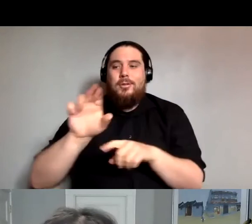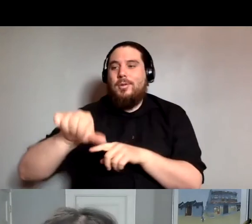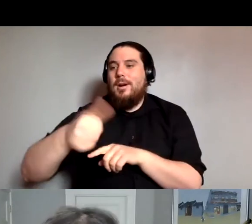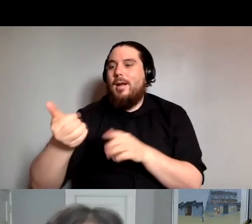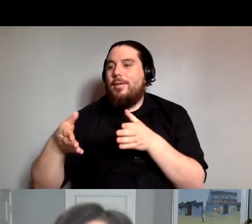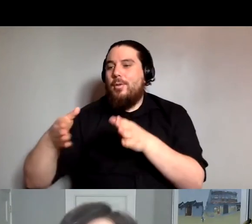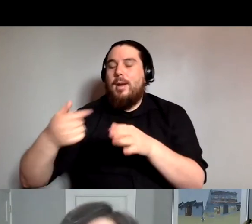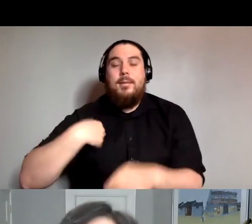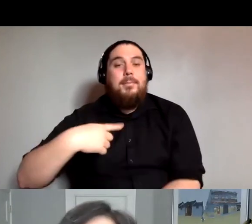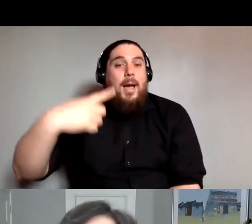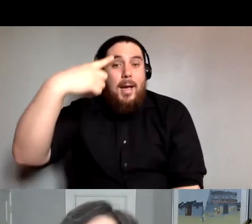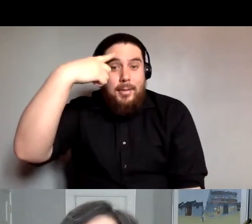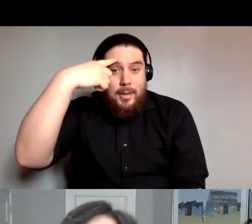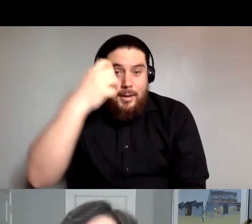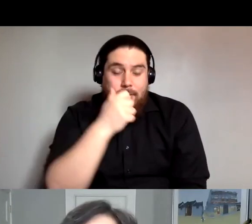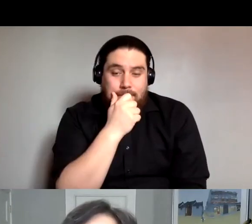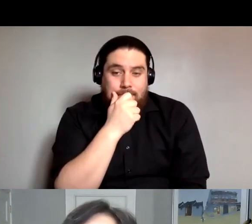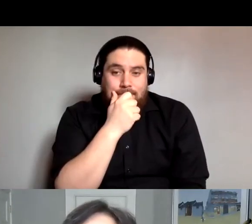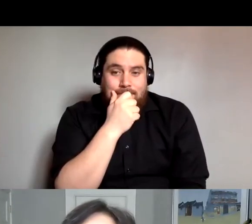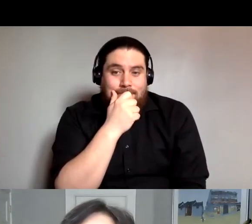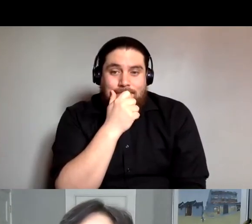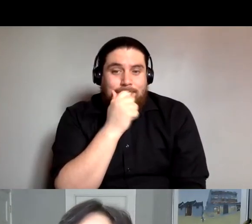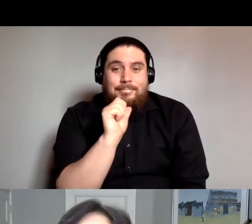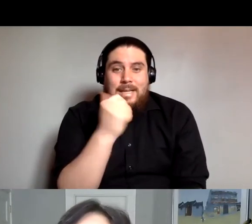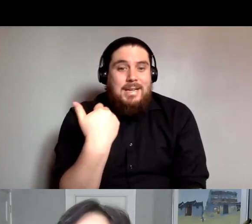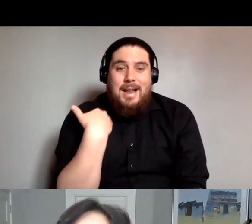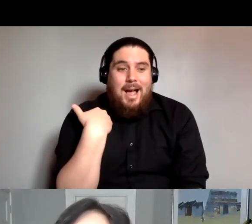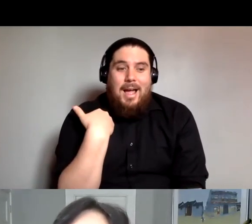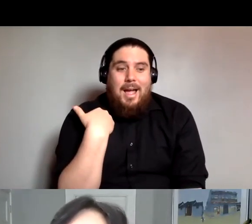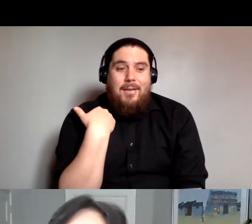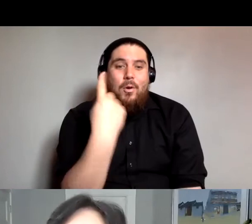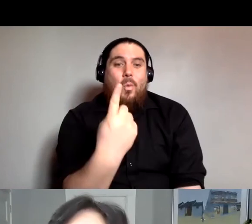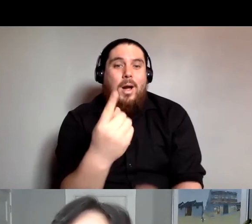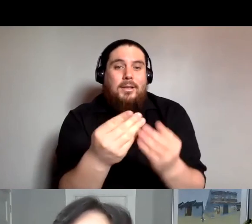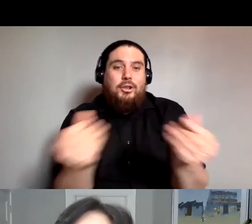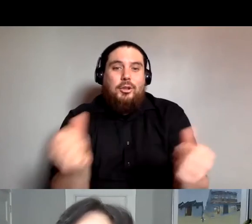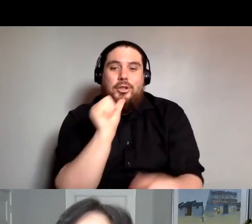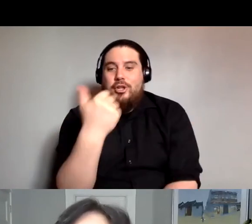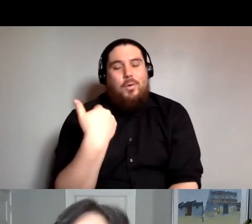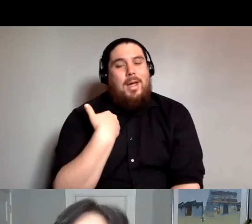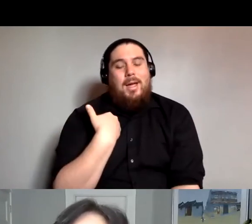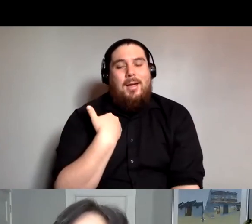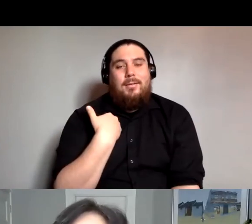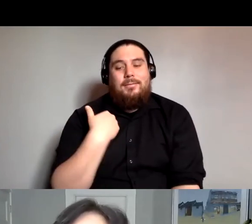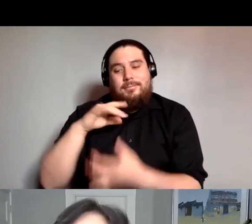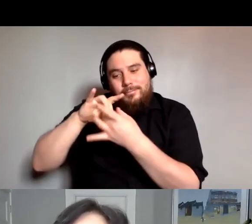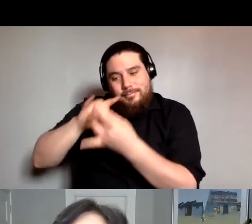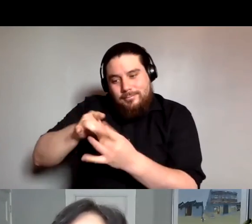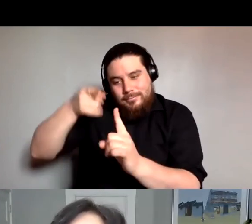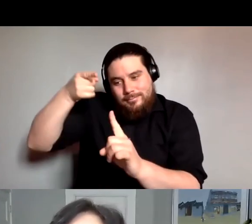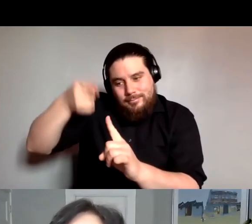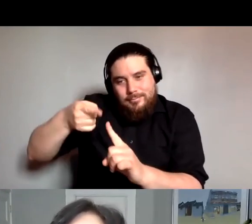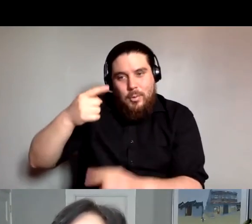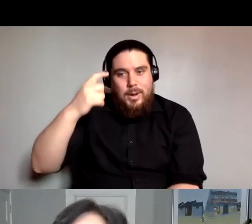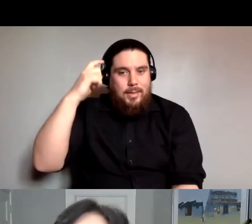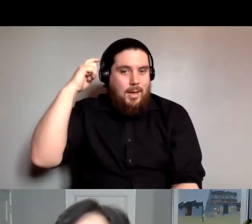there is no single solution to this, particularly with cognitive. Even within the